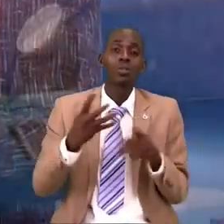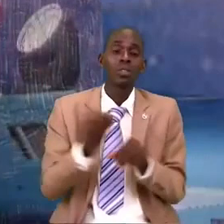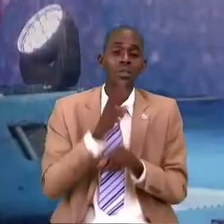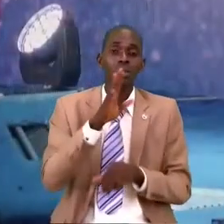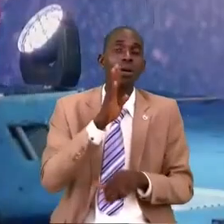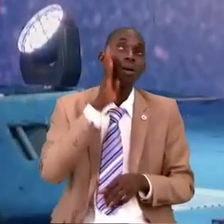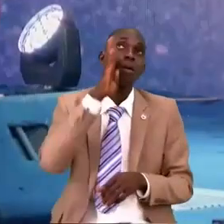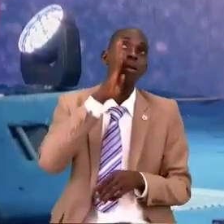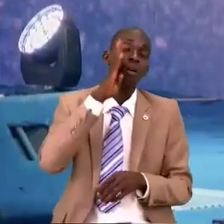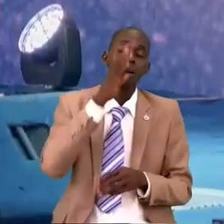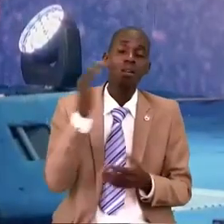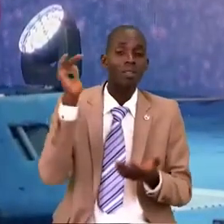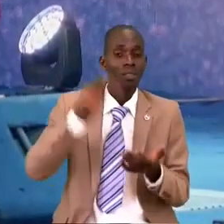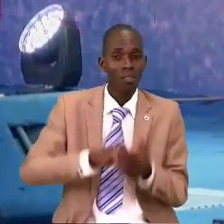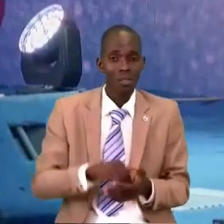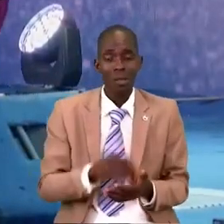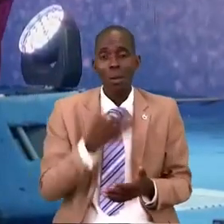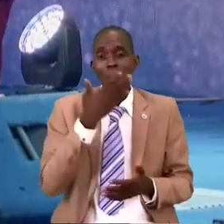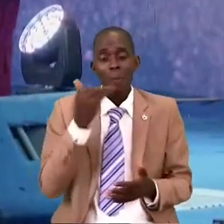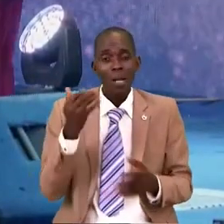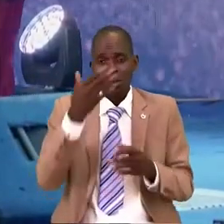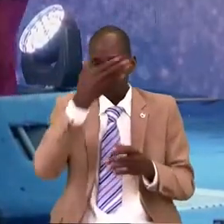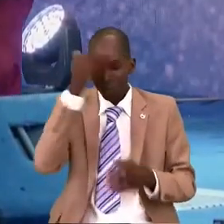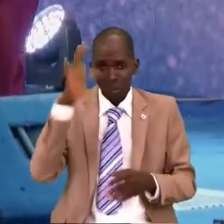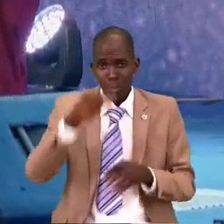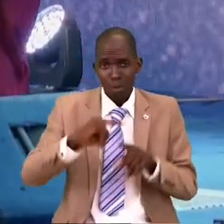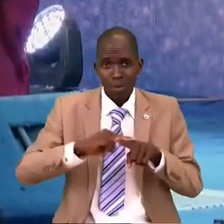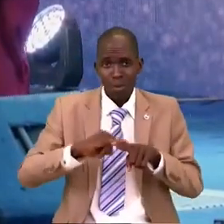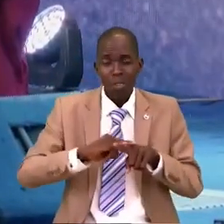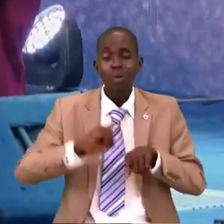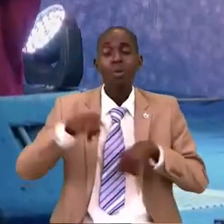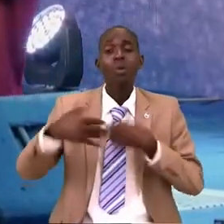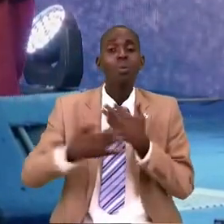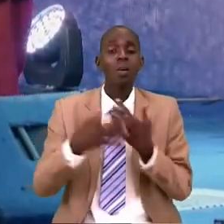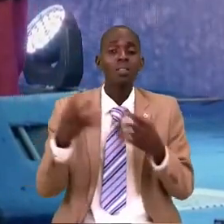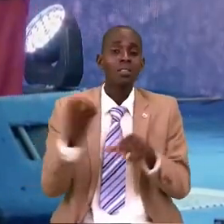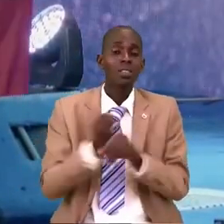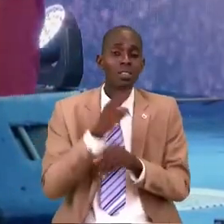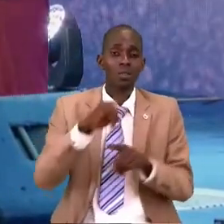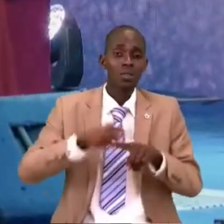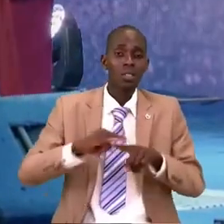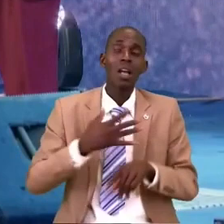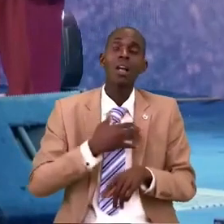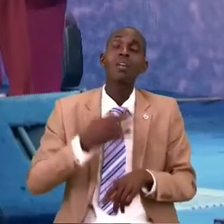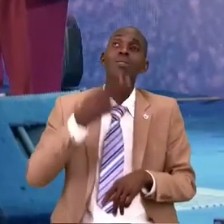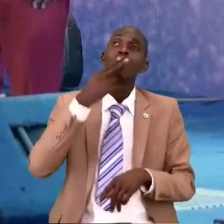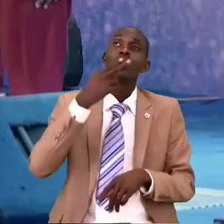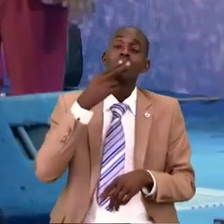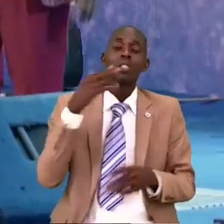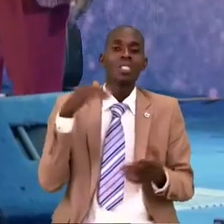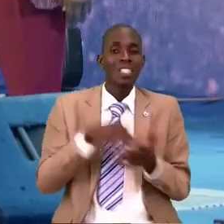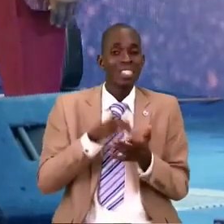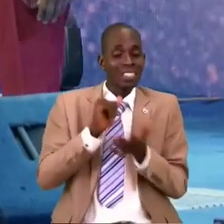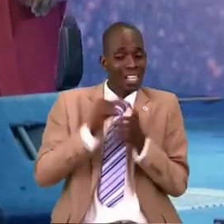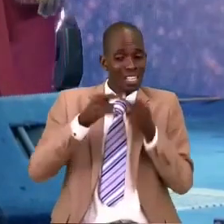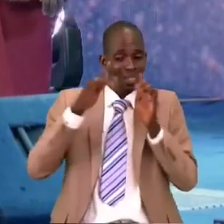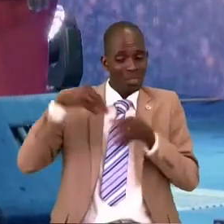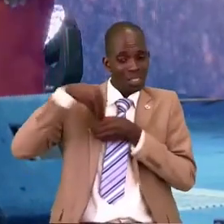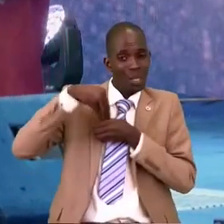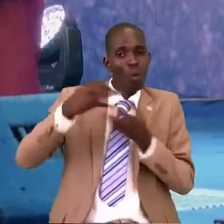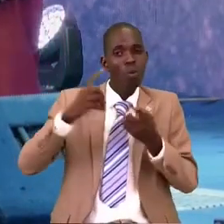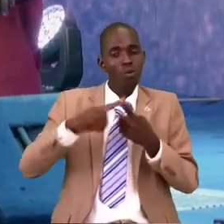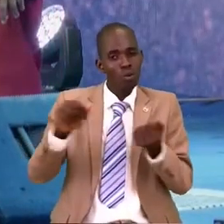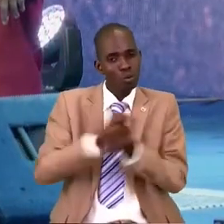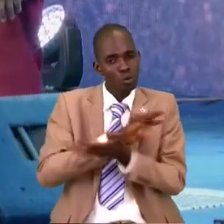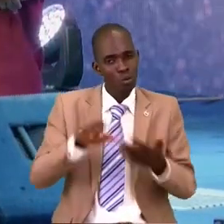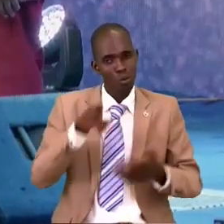ruin you. The one speaking from within, and it says, are you not tired? Bible, Bible every time.